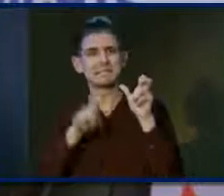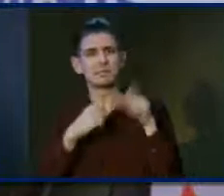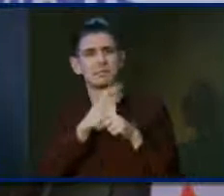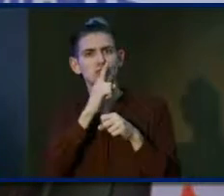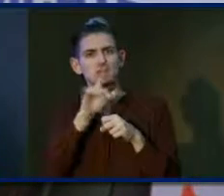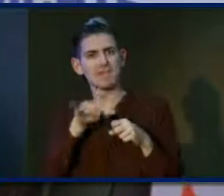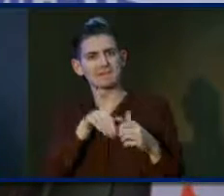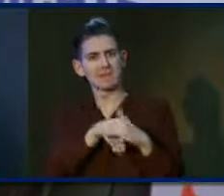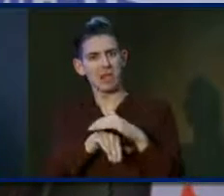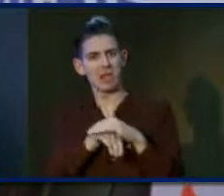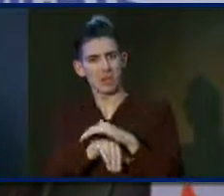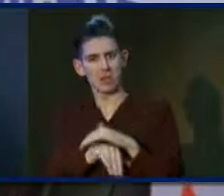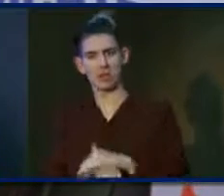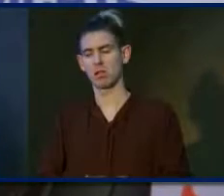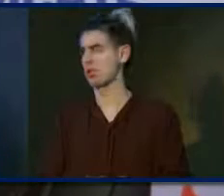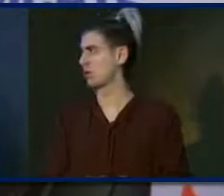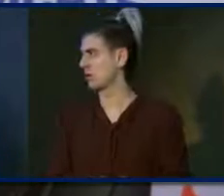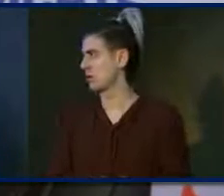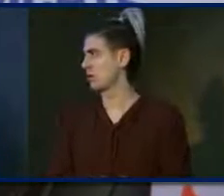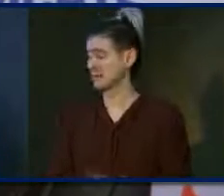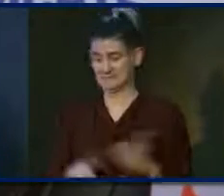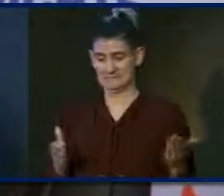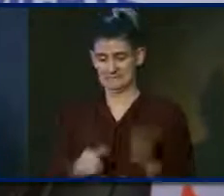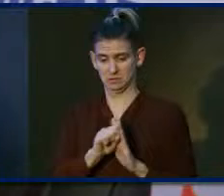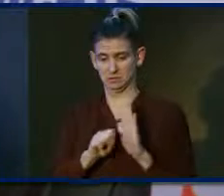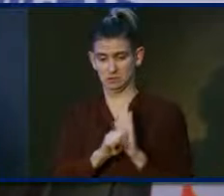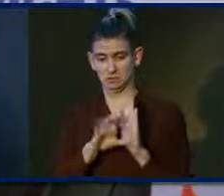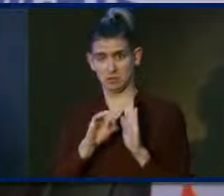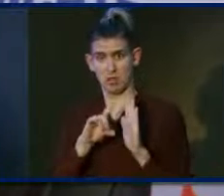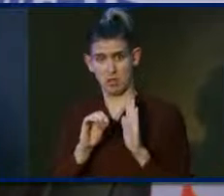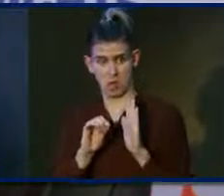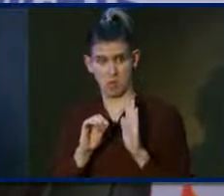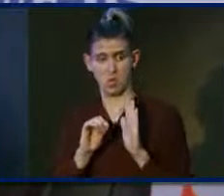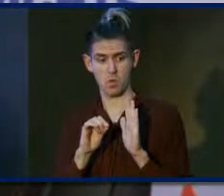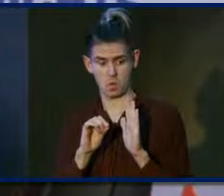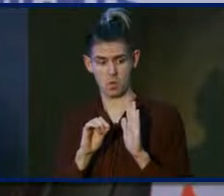In Colorado, we have